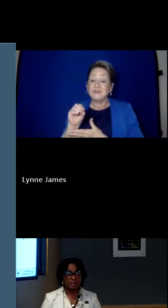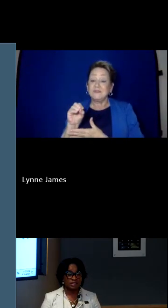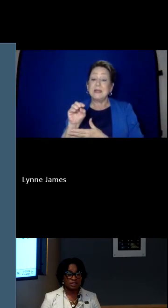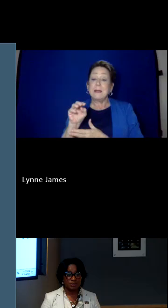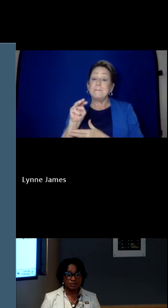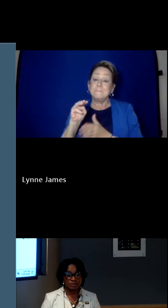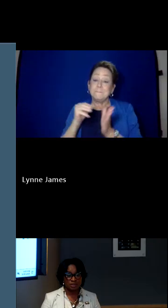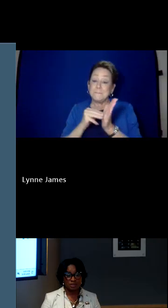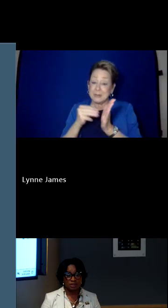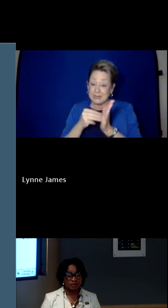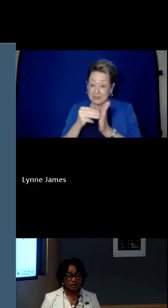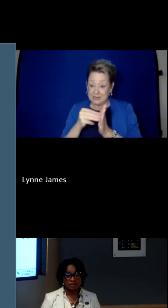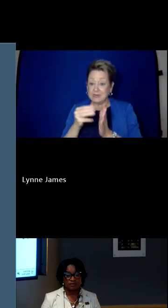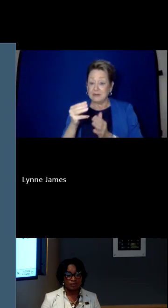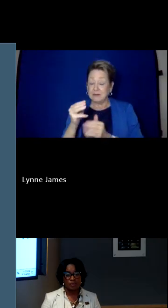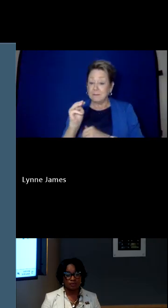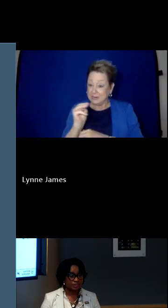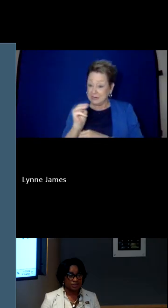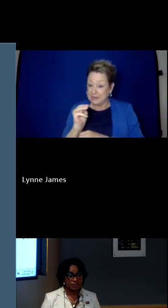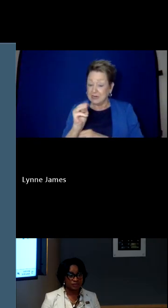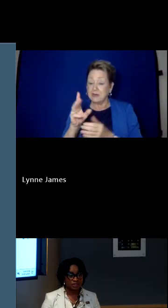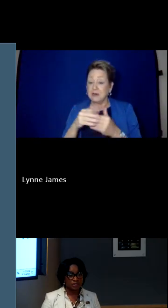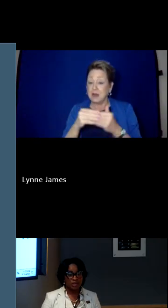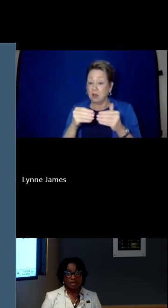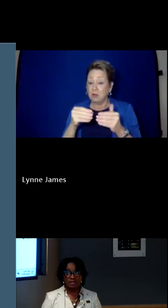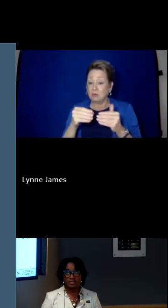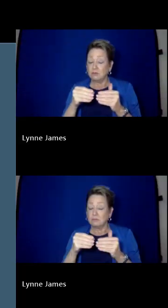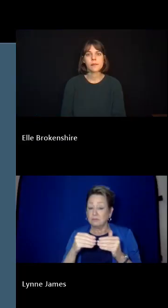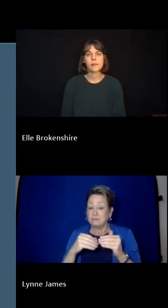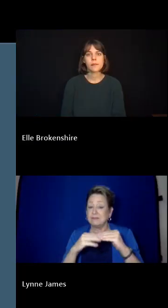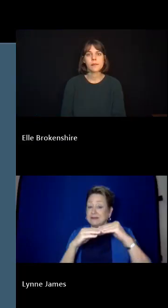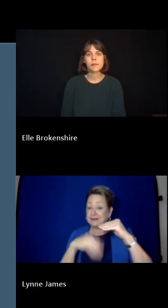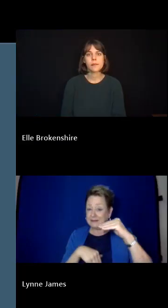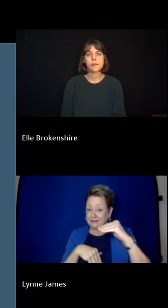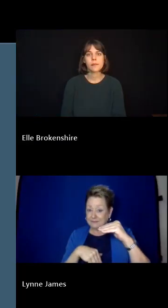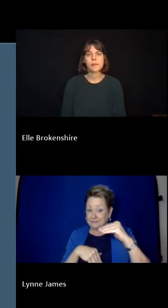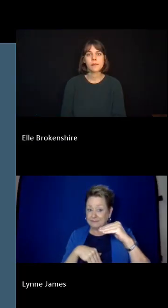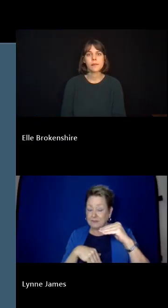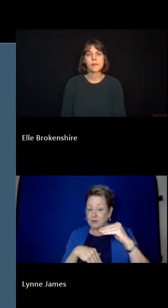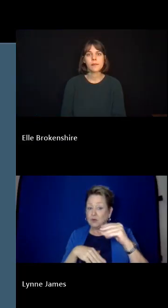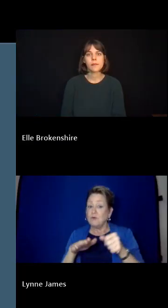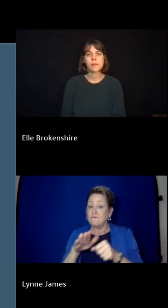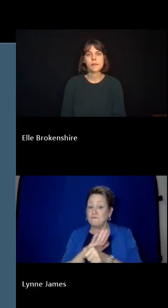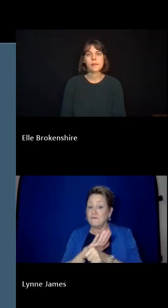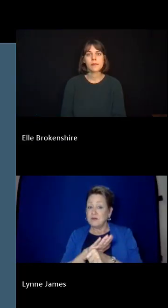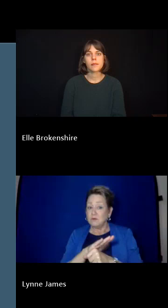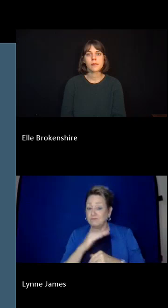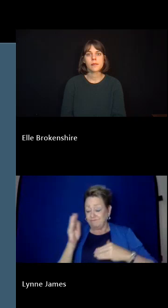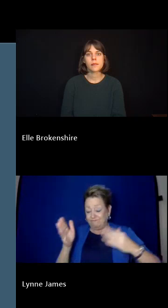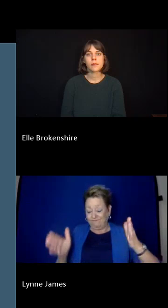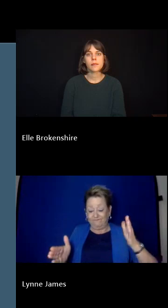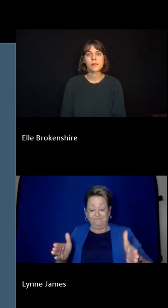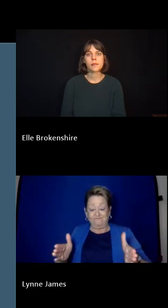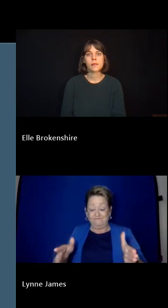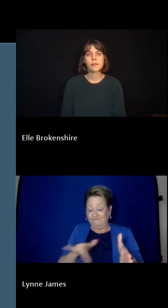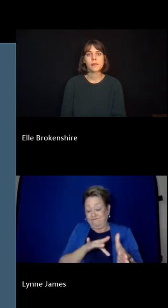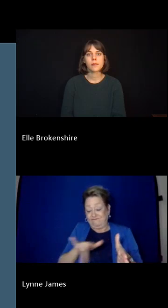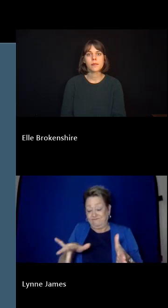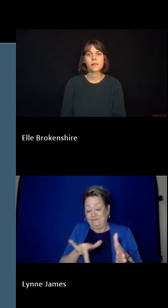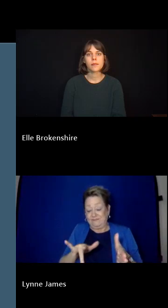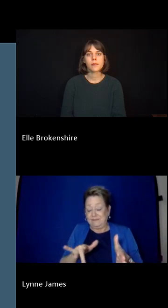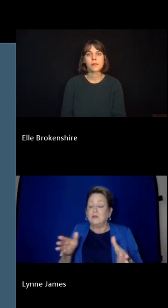deficit that we plan to use our deferred revenue or reserves to fill that gap. As of now,